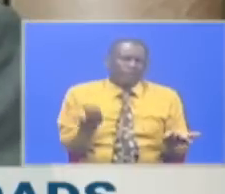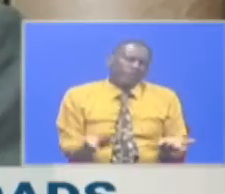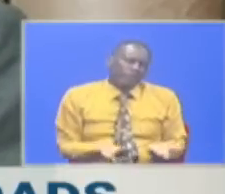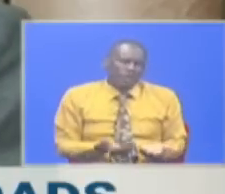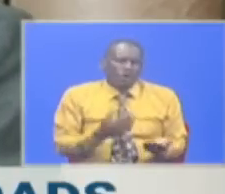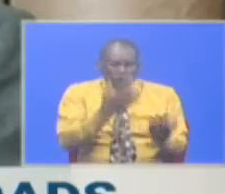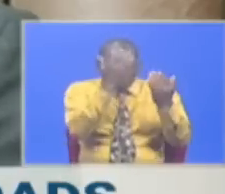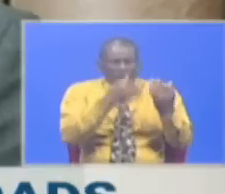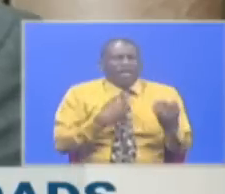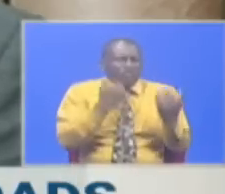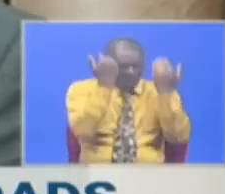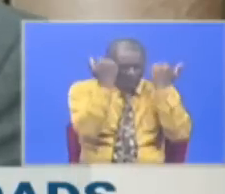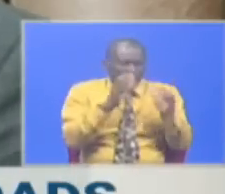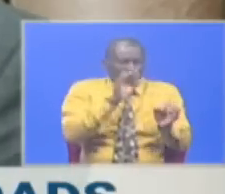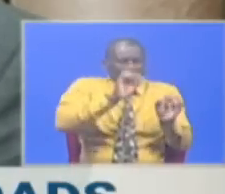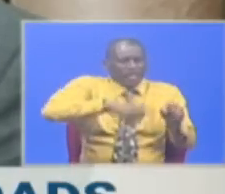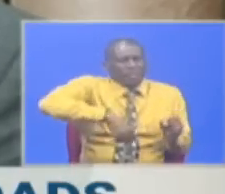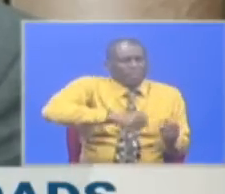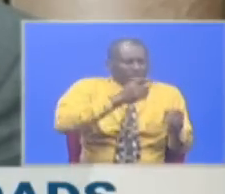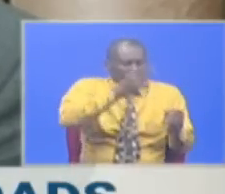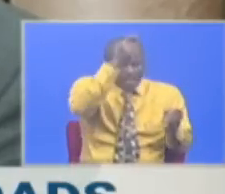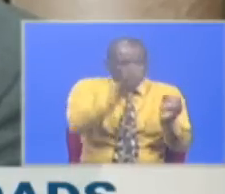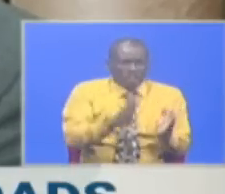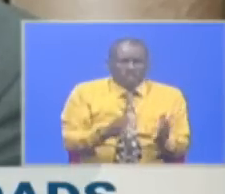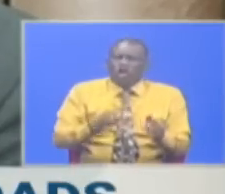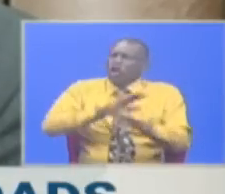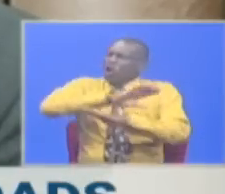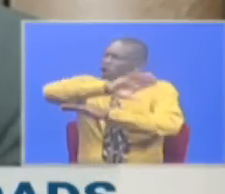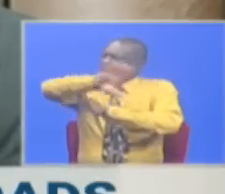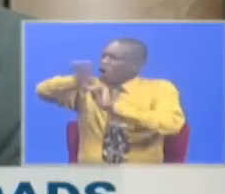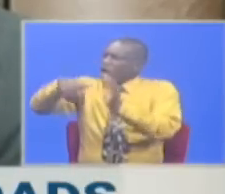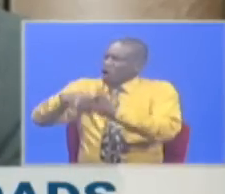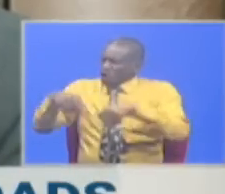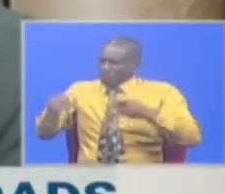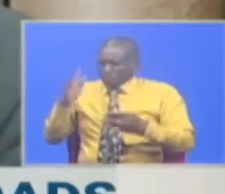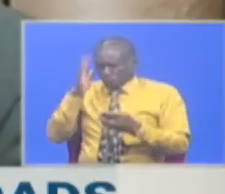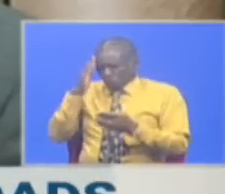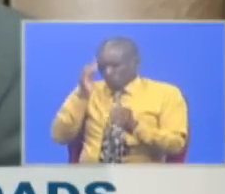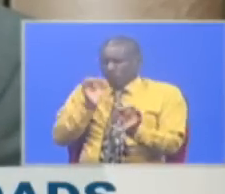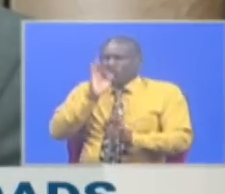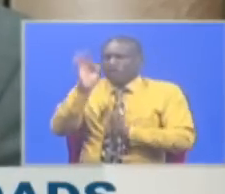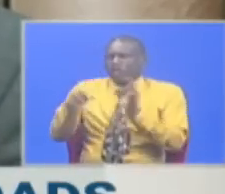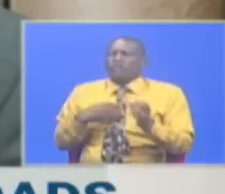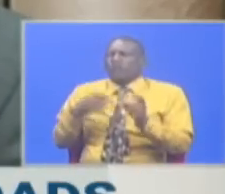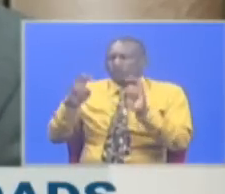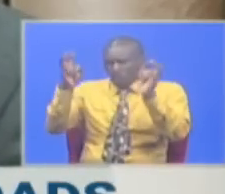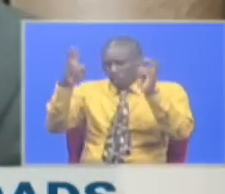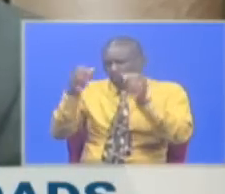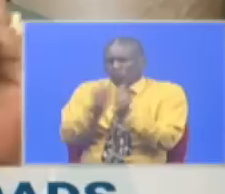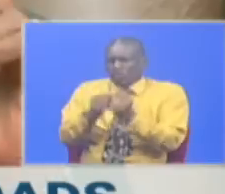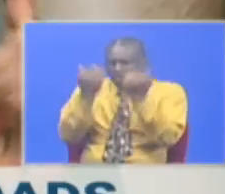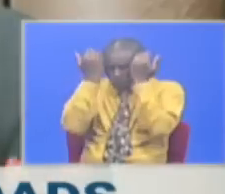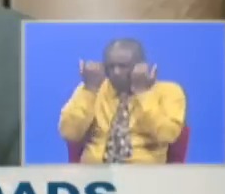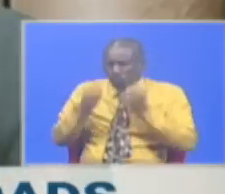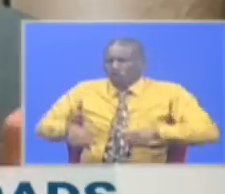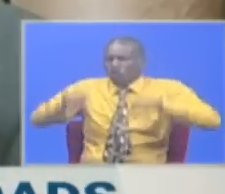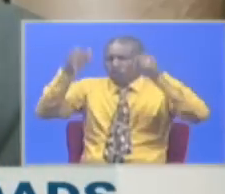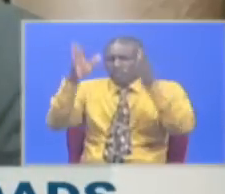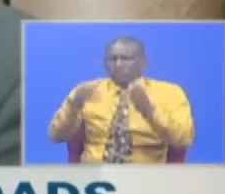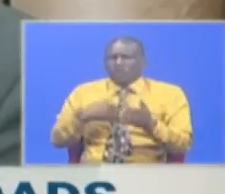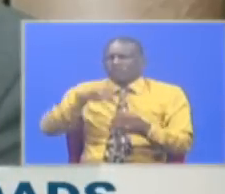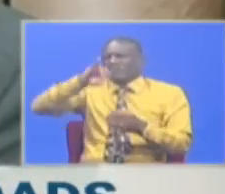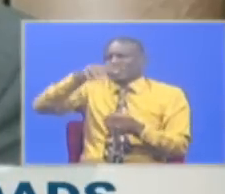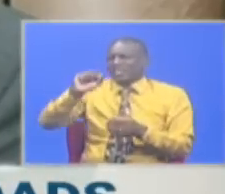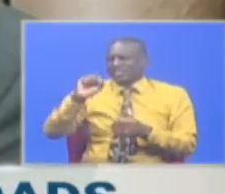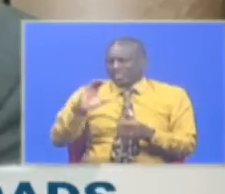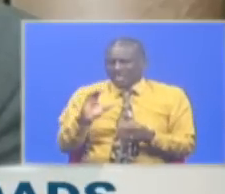that, everybody knows that if you have an issue with a judicial officer, we have the JAC. And